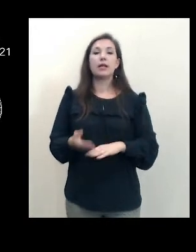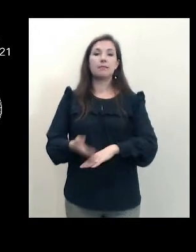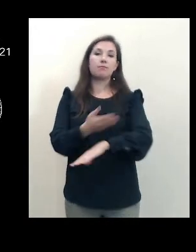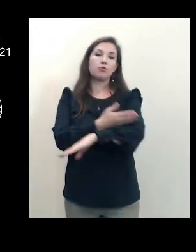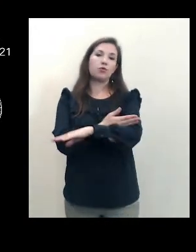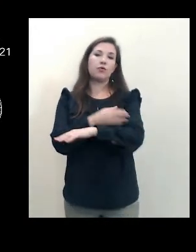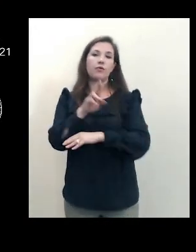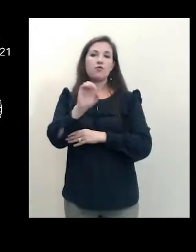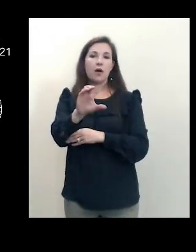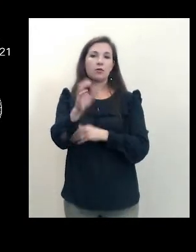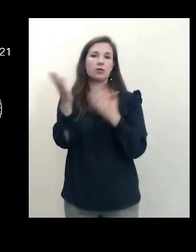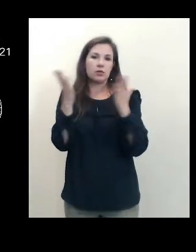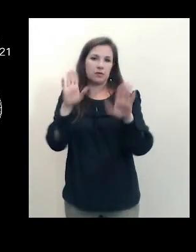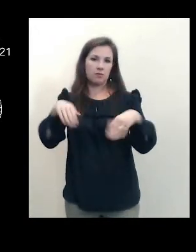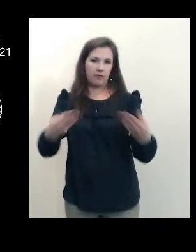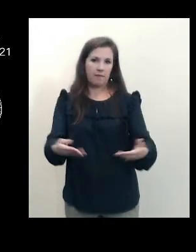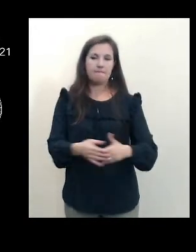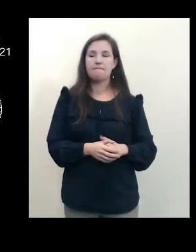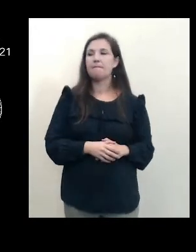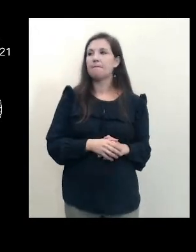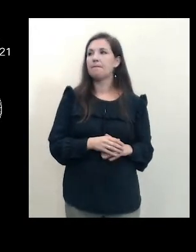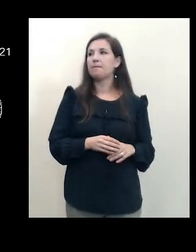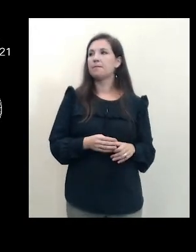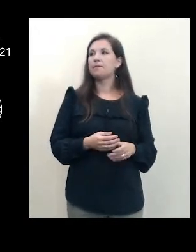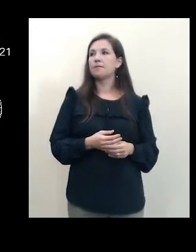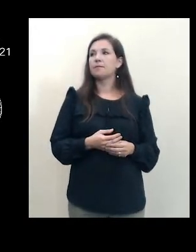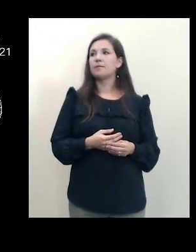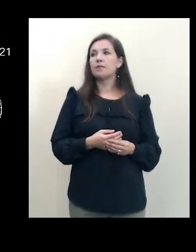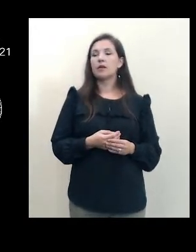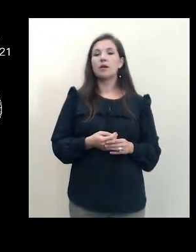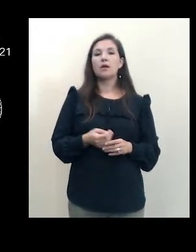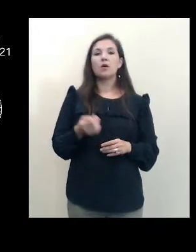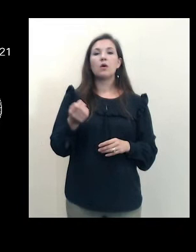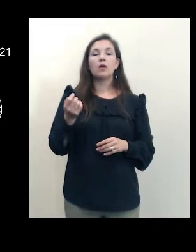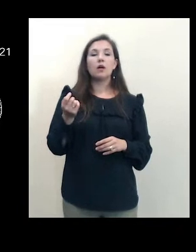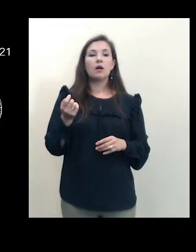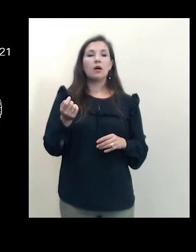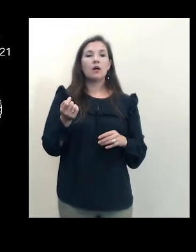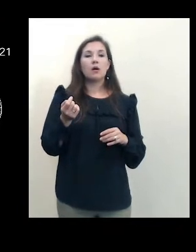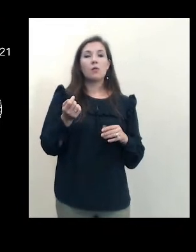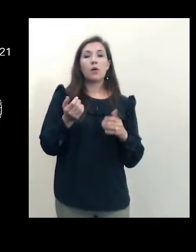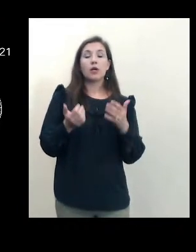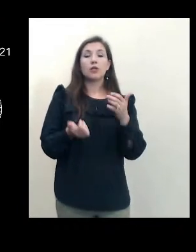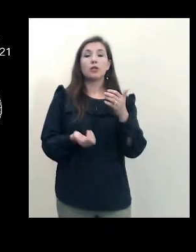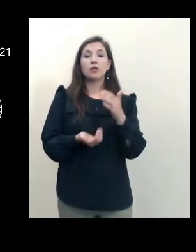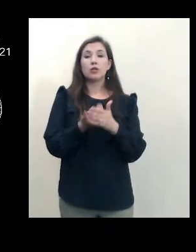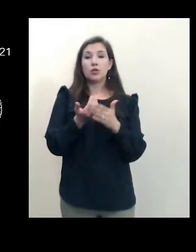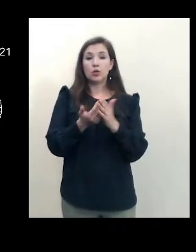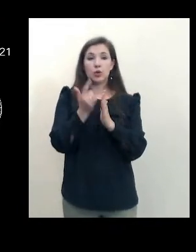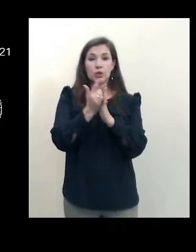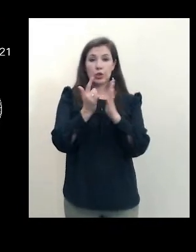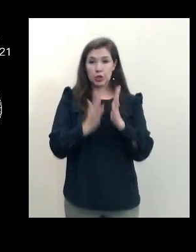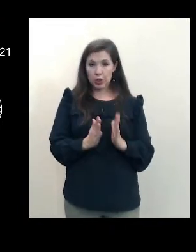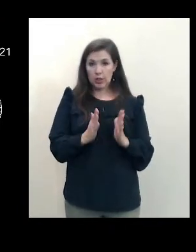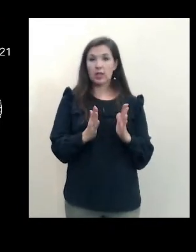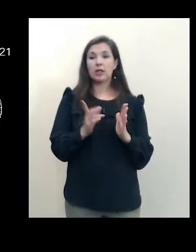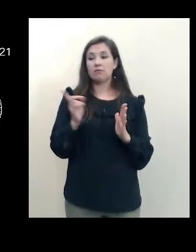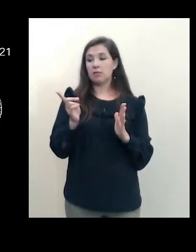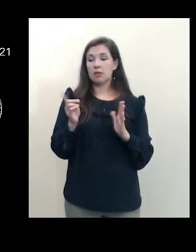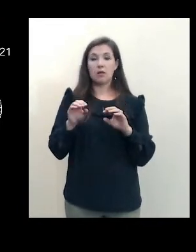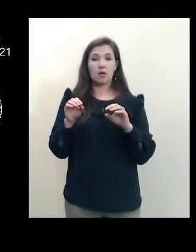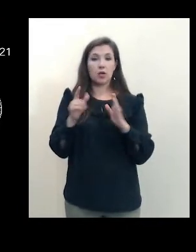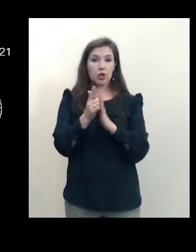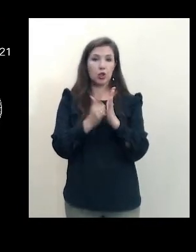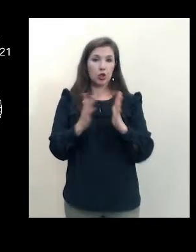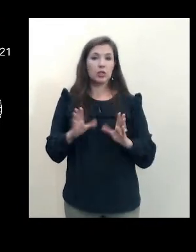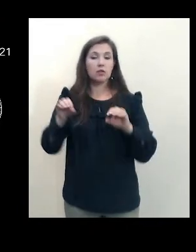recreational services we provide. We're eliminating infrastructure bottlenecks by creating a new attorney in the county attorney's office, which is going to be